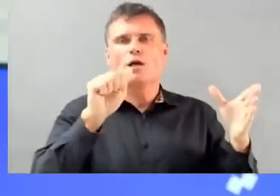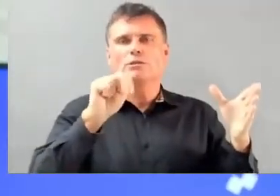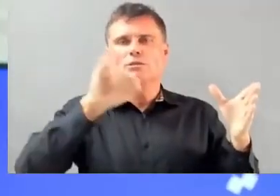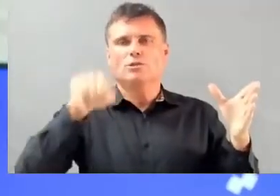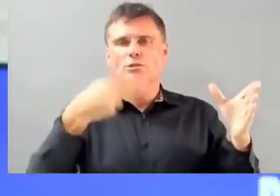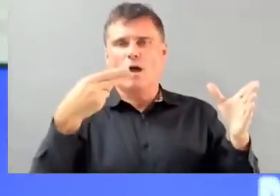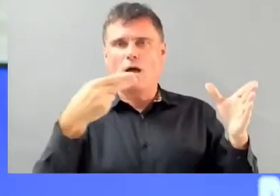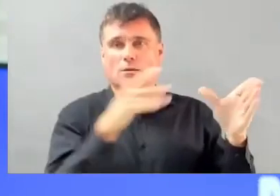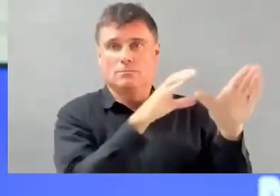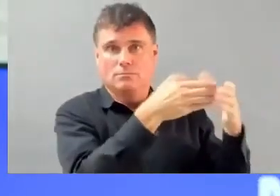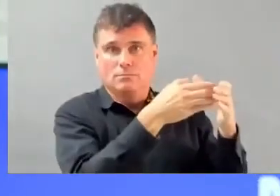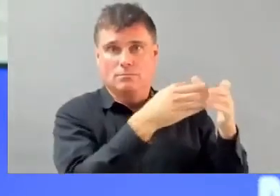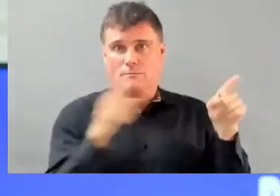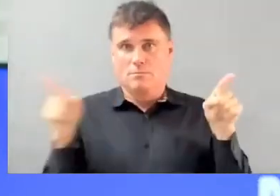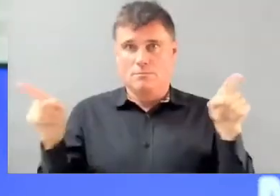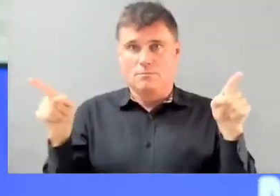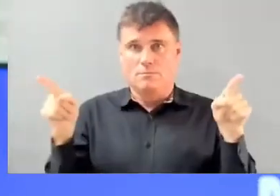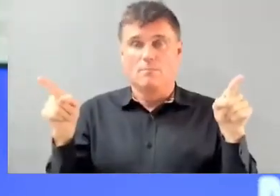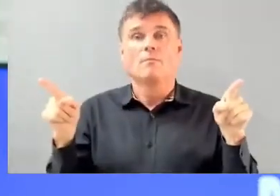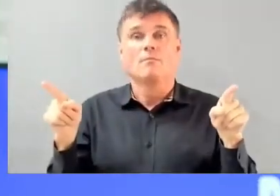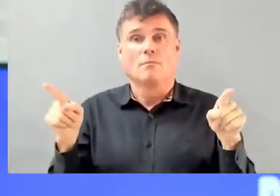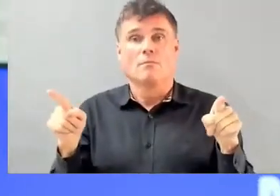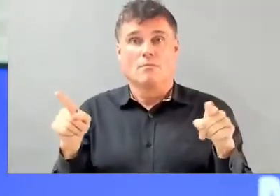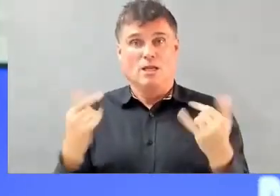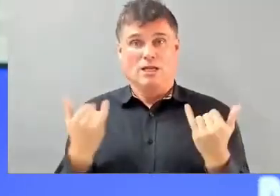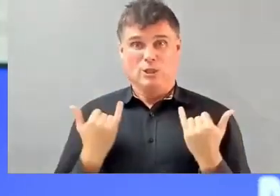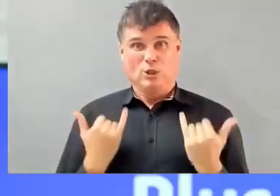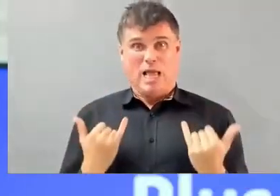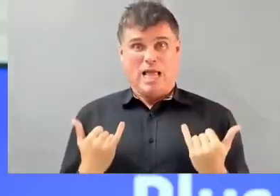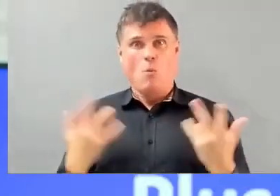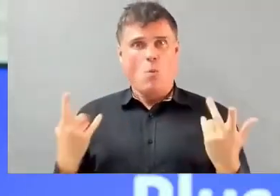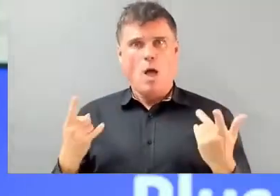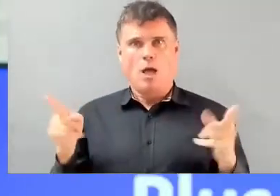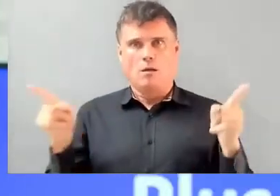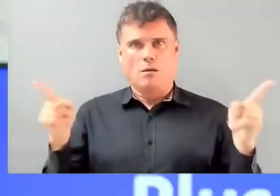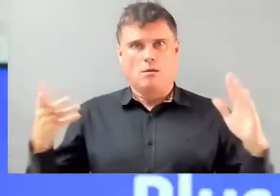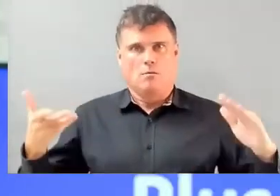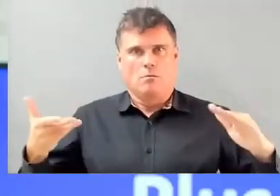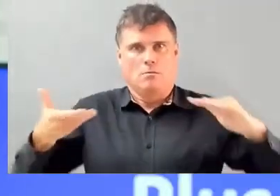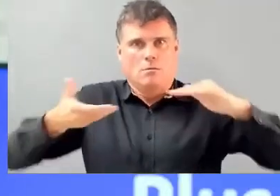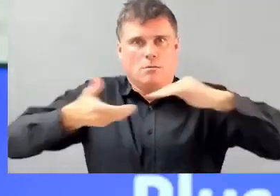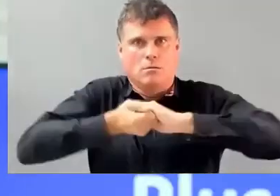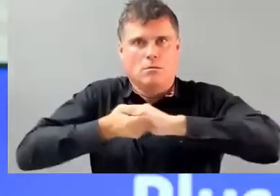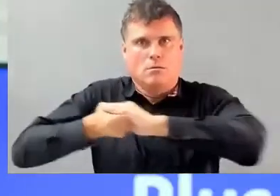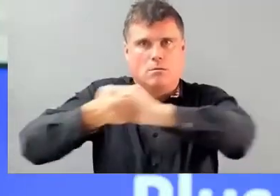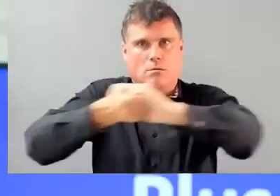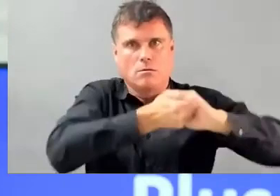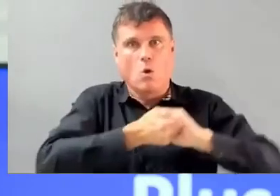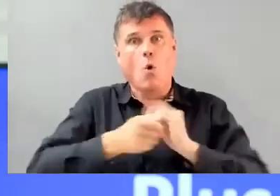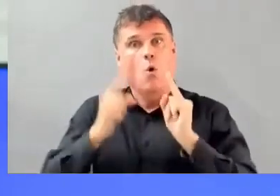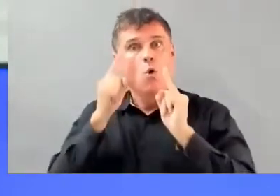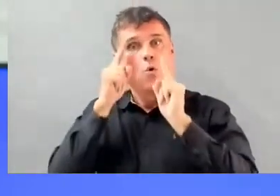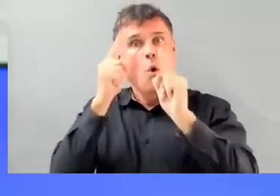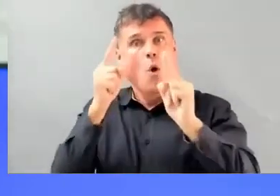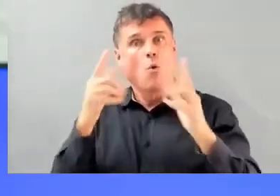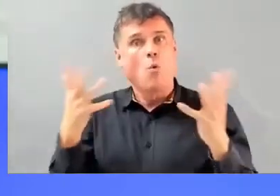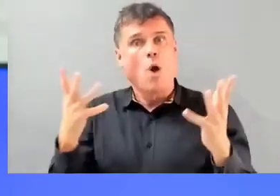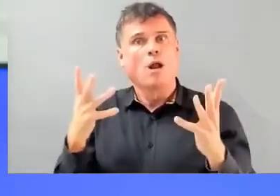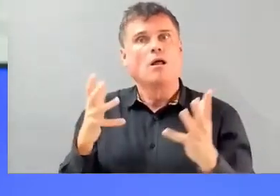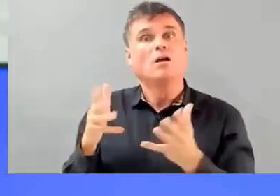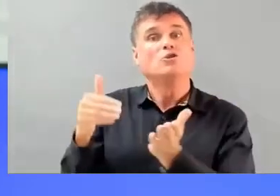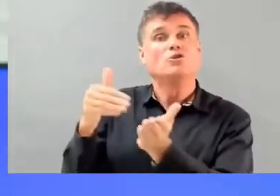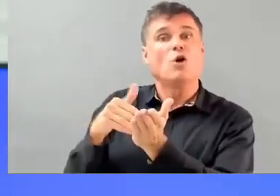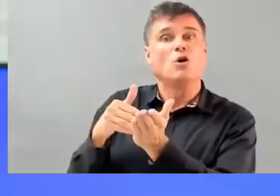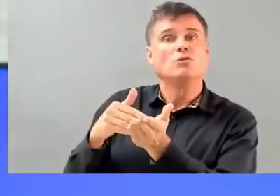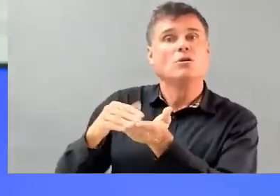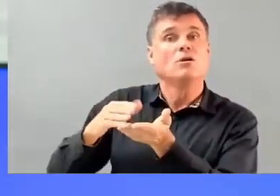the registrar, between the doctors, and the Ministry of Health to make sure we don't leave any health professionals sitting on the sideline while families